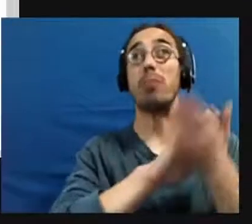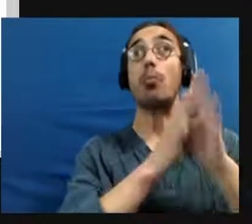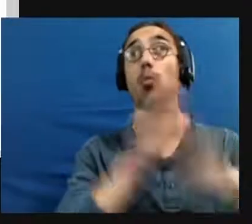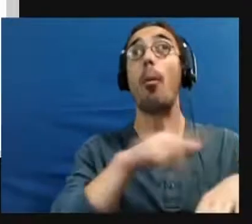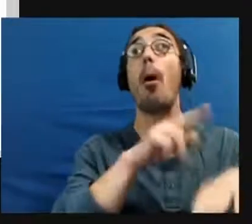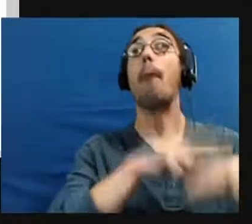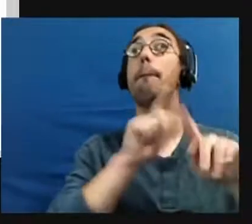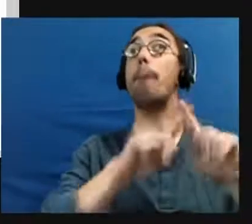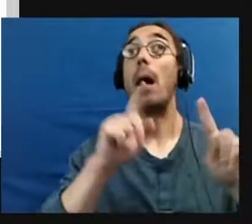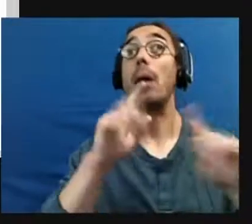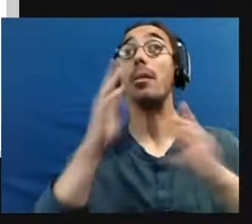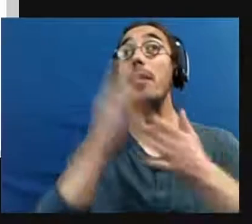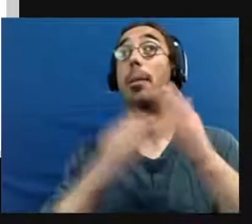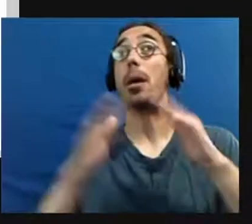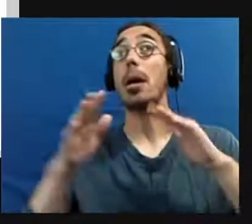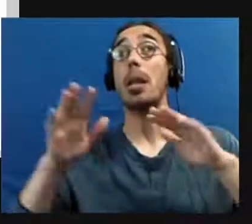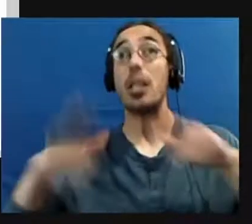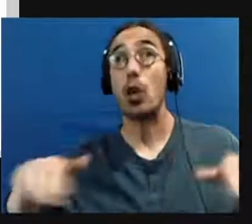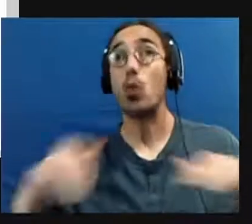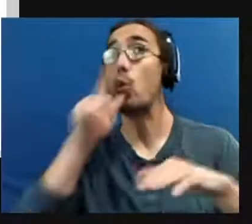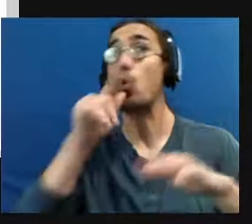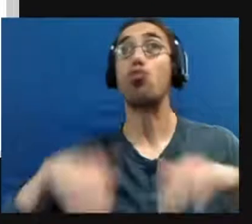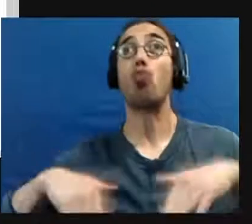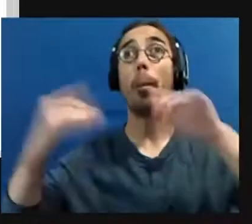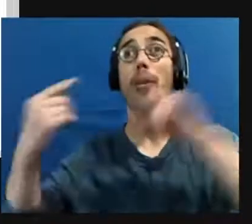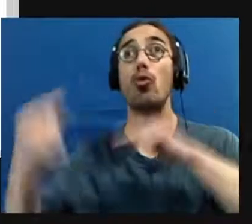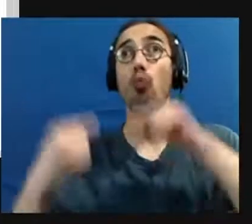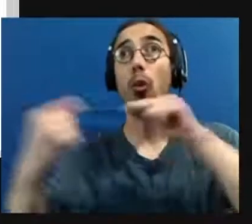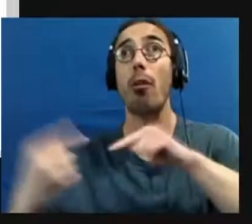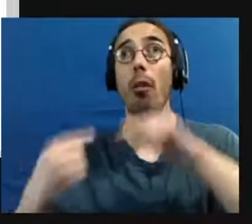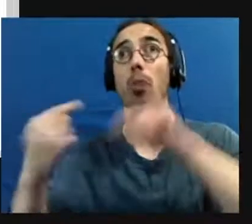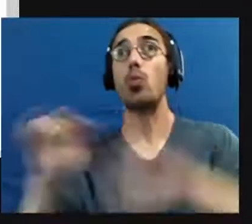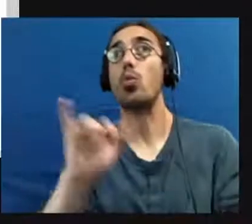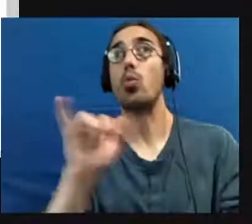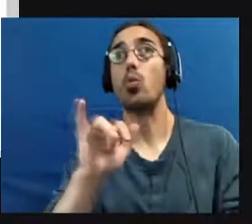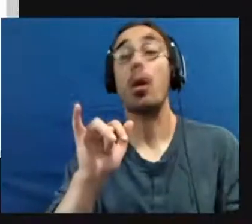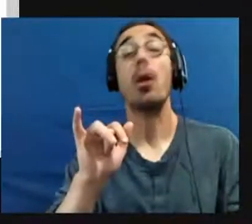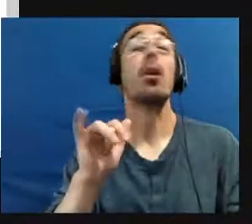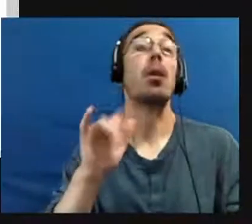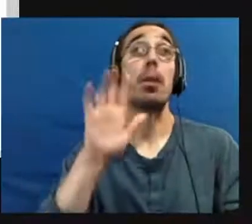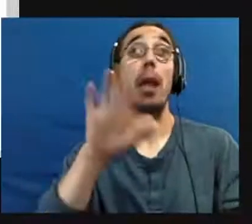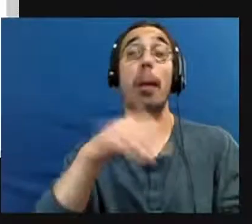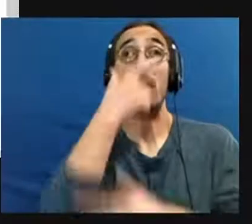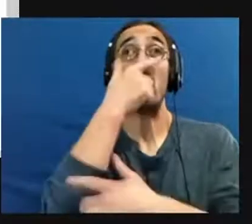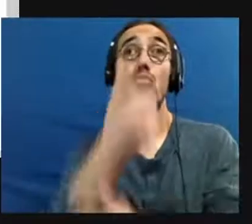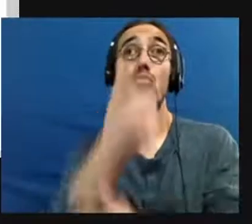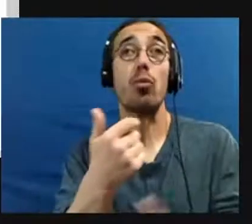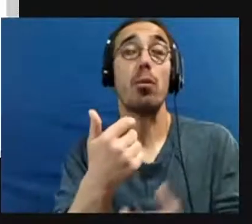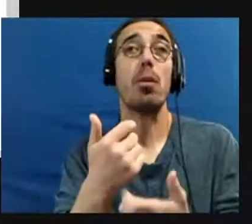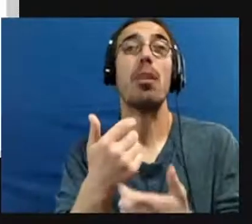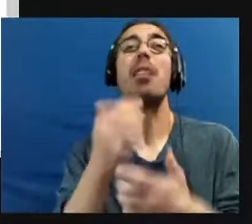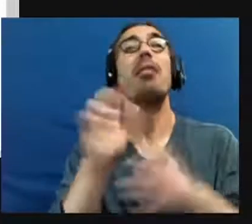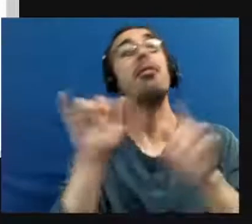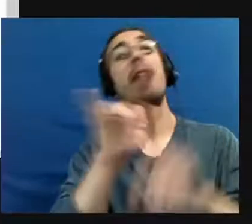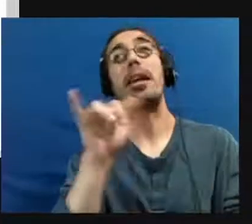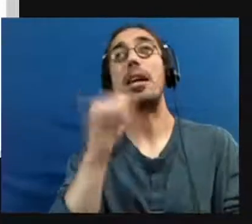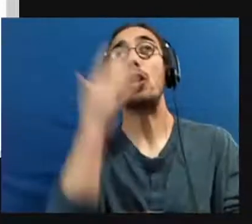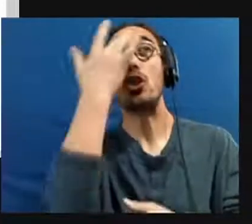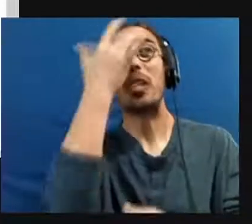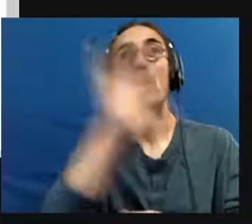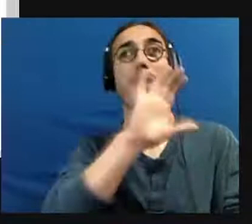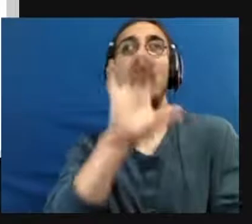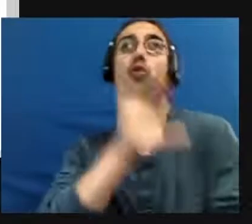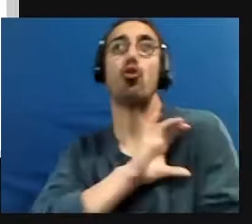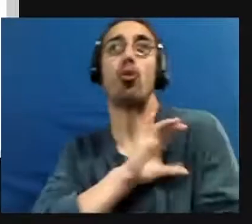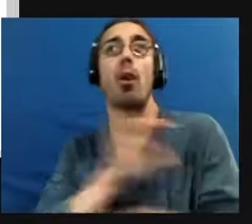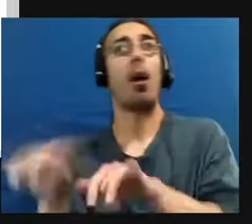who grow up autistic and struggle thinking they have to be that genius character. And then we would get to see that autism comes with a whole host of